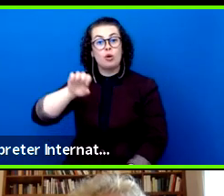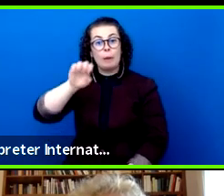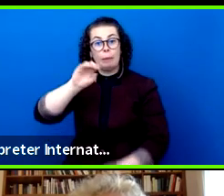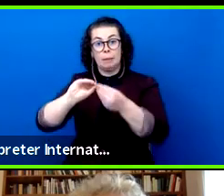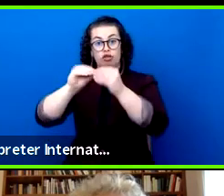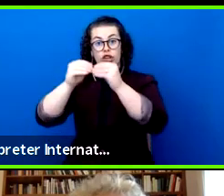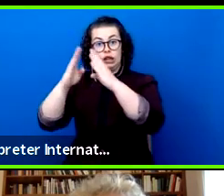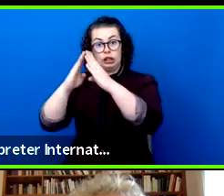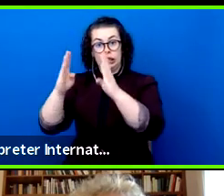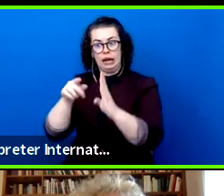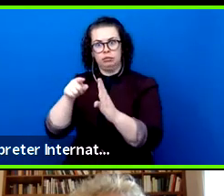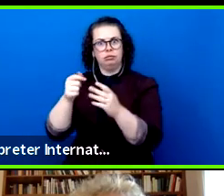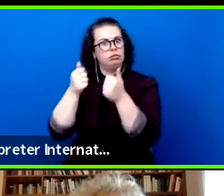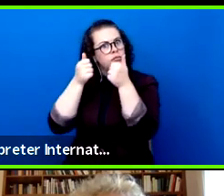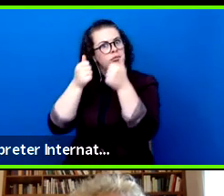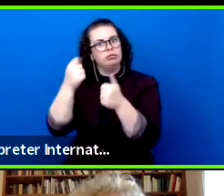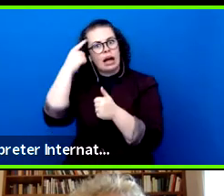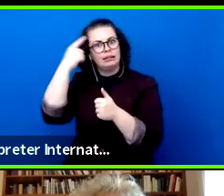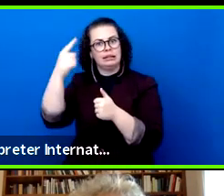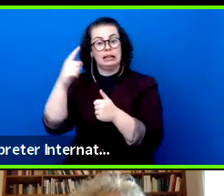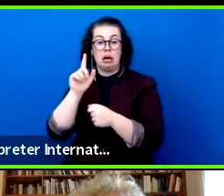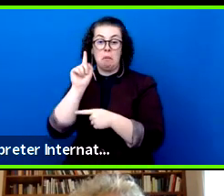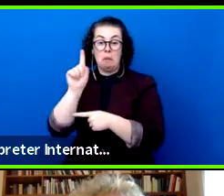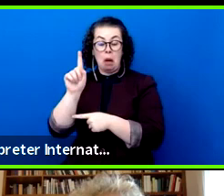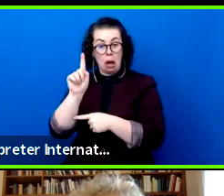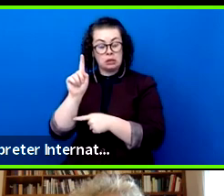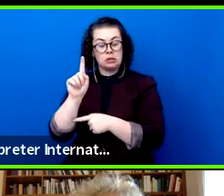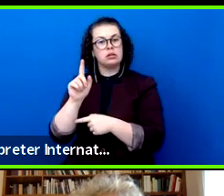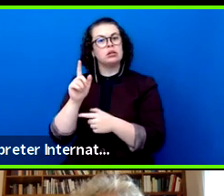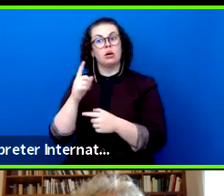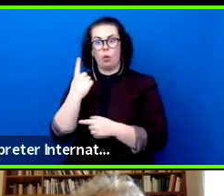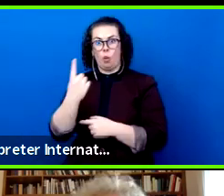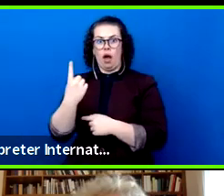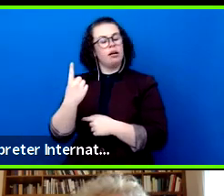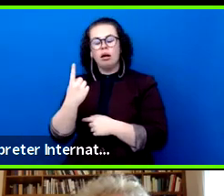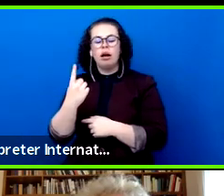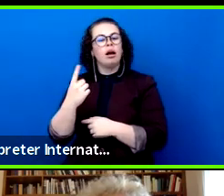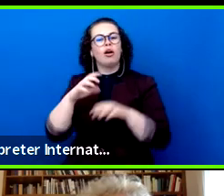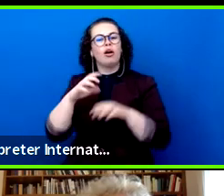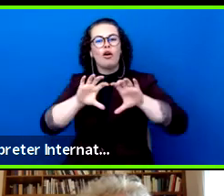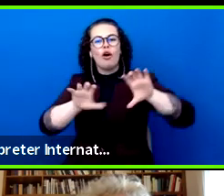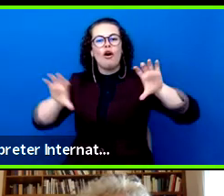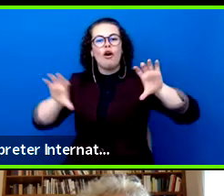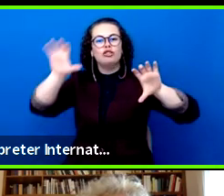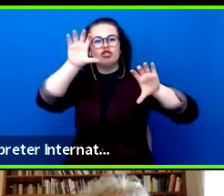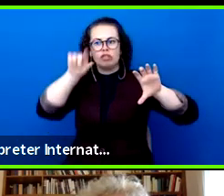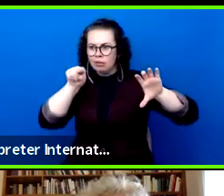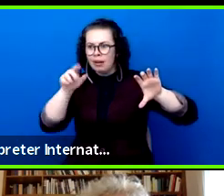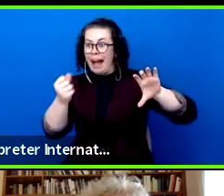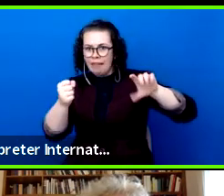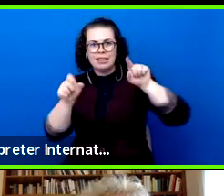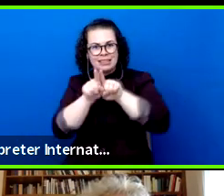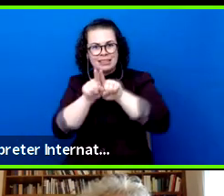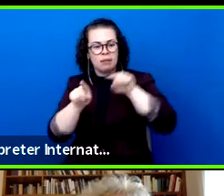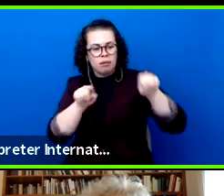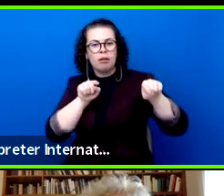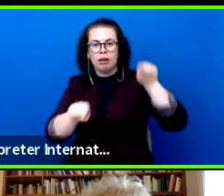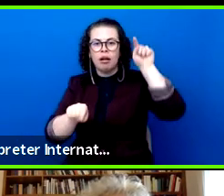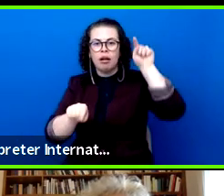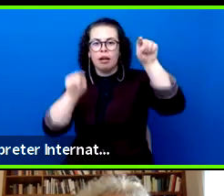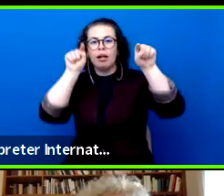idea, but it should be a satellite system in different countries and reflect the hybrid systems of